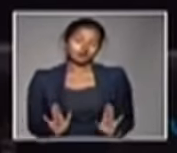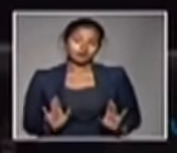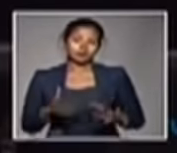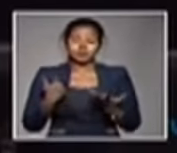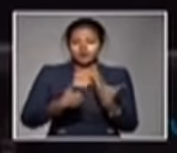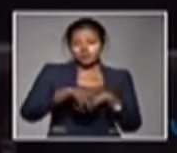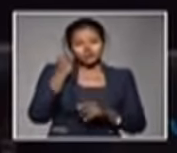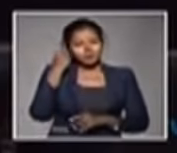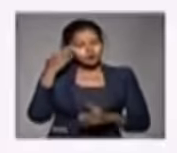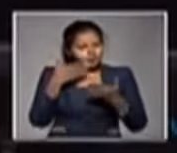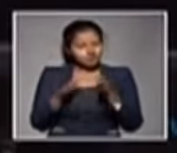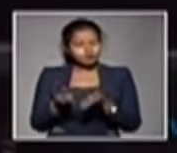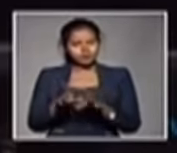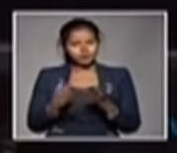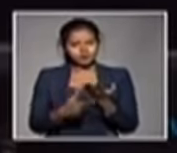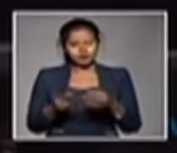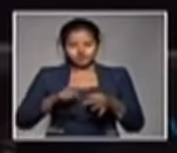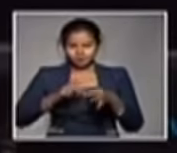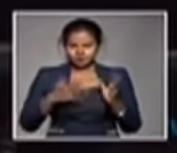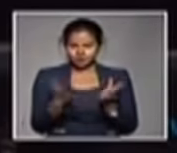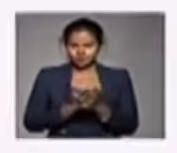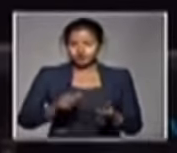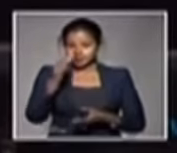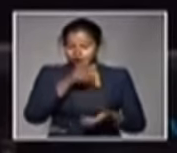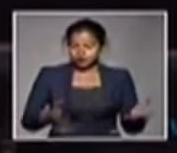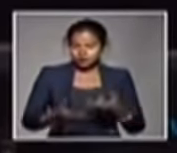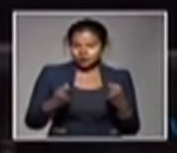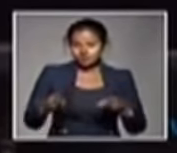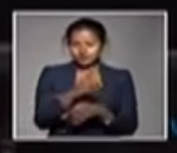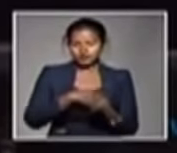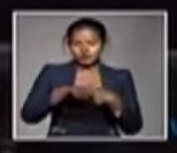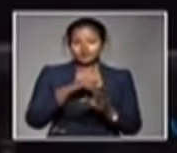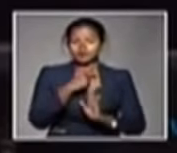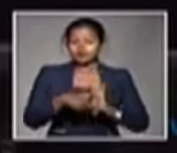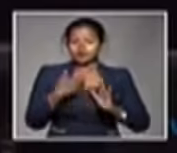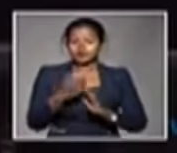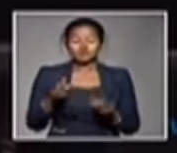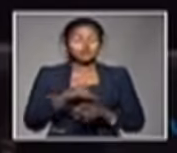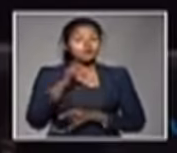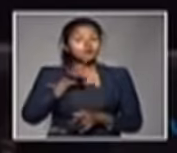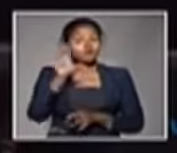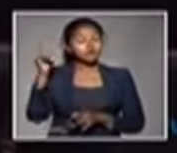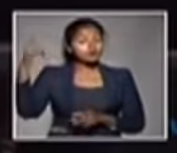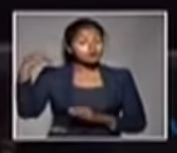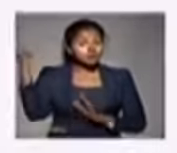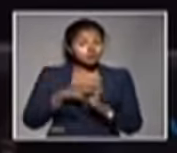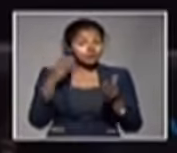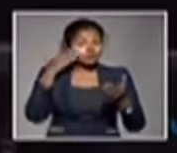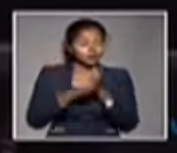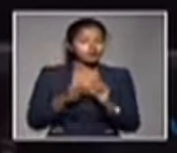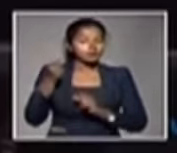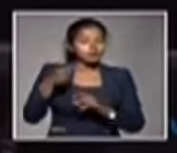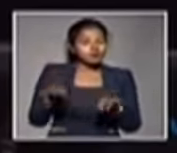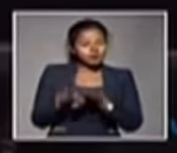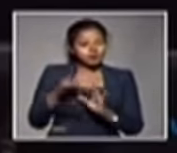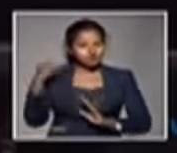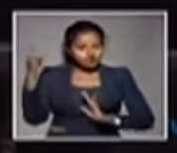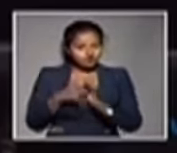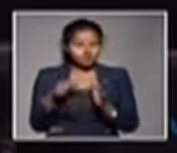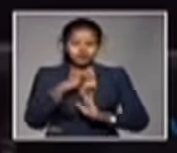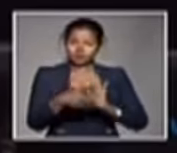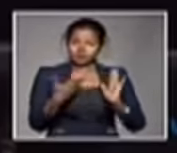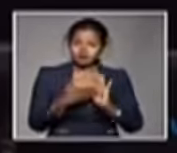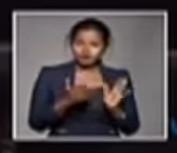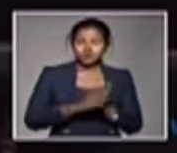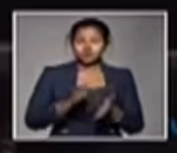problems regarding this. A racket is taking place over the problems surrounding Sri Lankan expatriates. The package granted to those who were repatriated to the country from